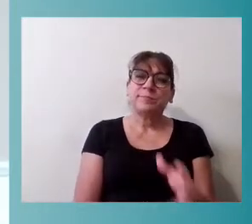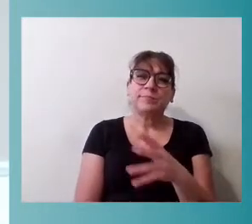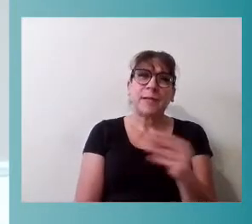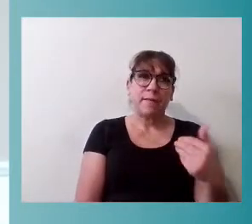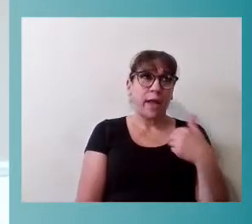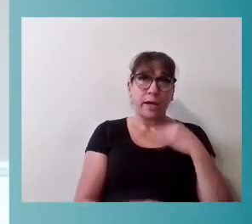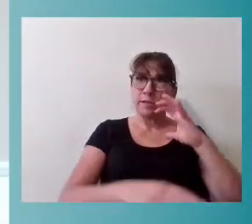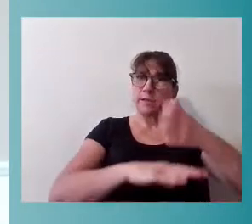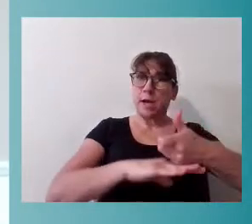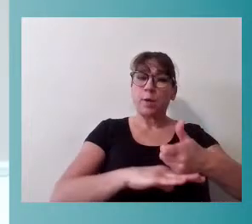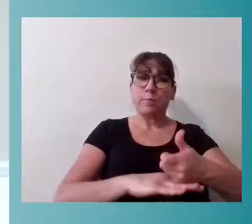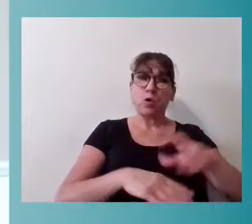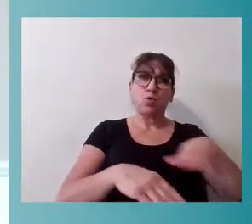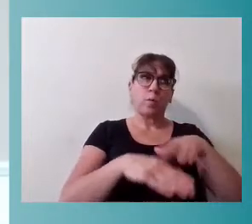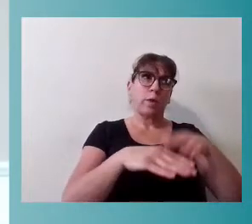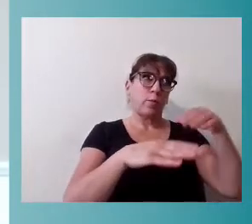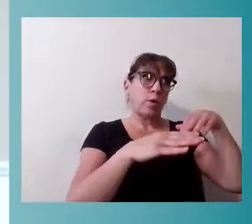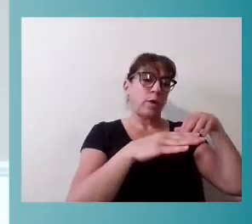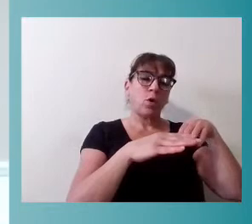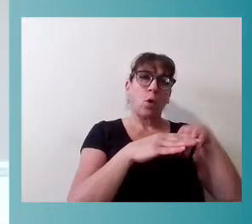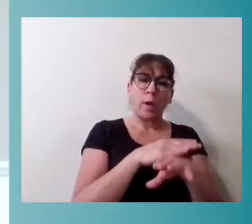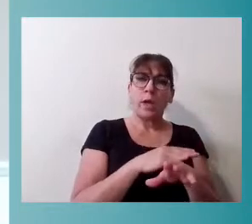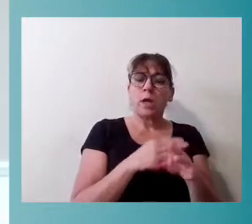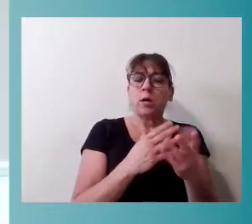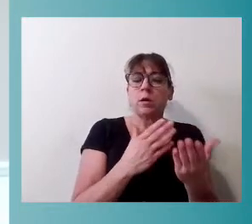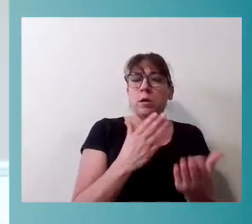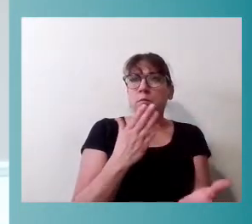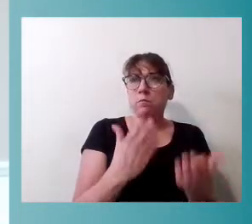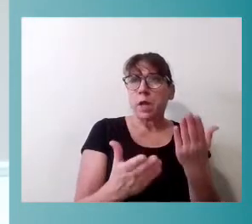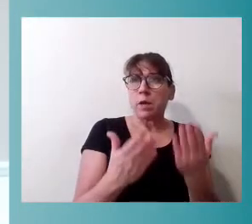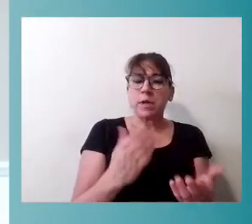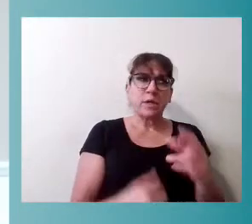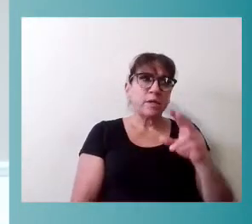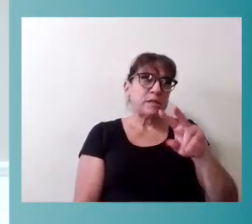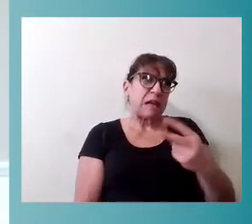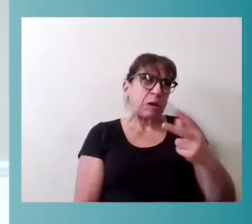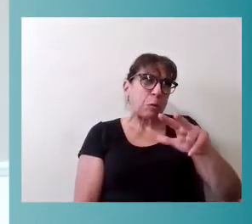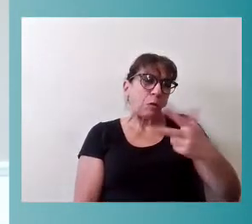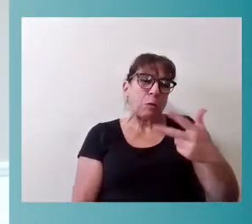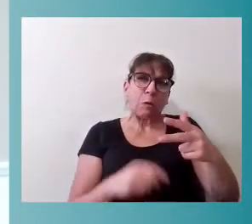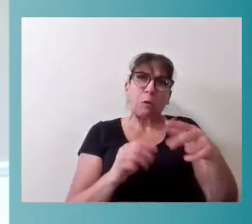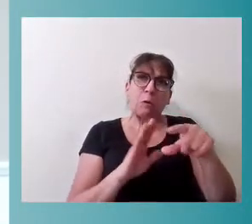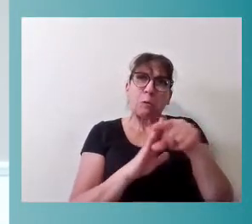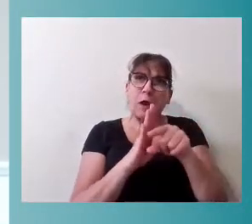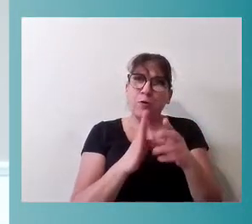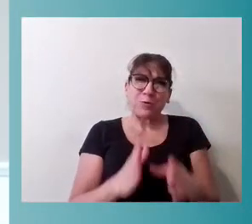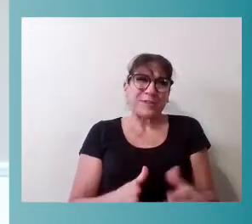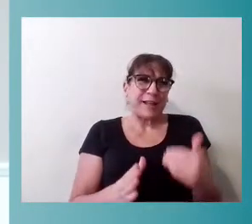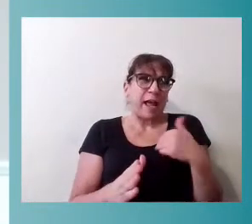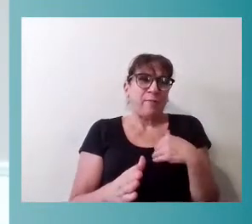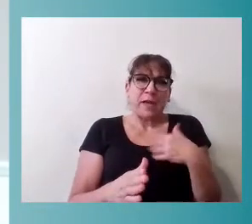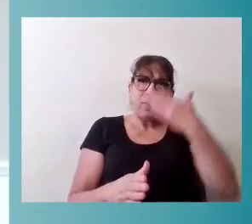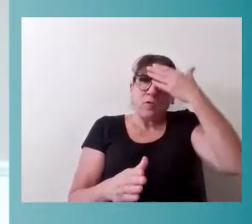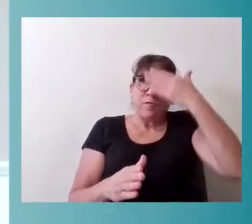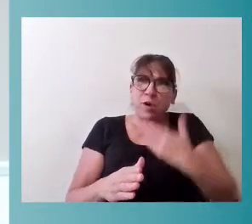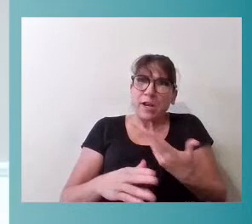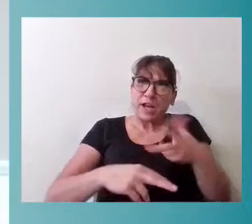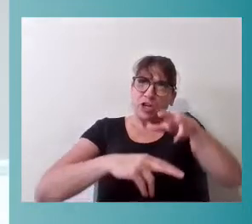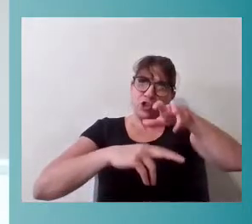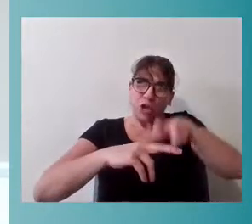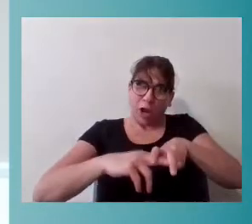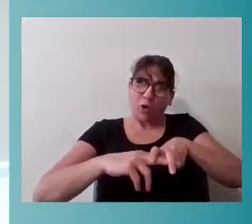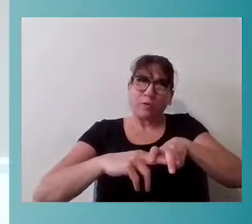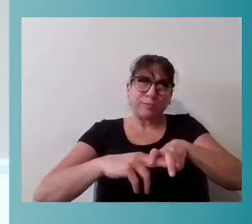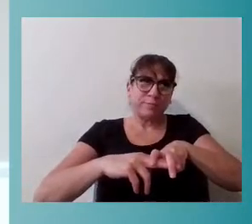it all set up. Usually when I go into this was maybe second, third graders, and they'll have me up front, and they'll have a chair there, and